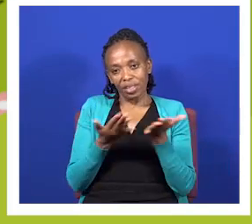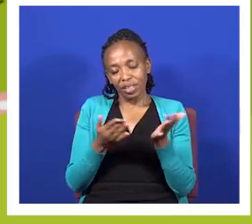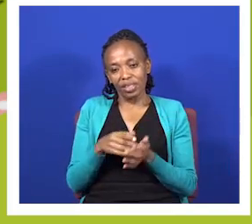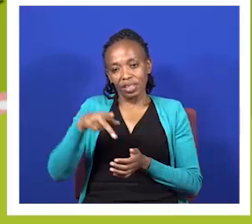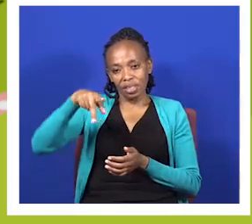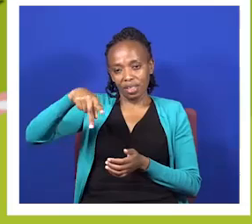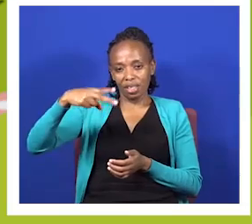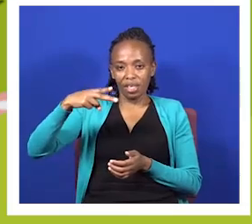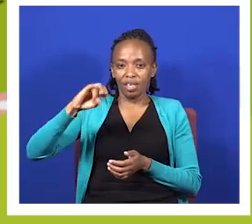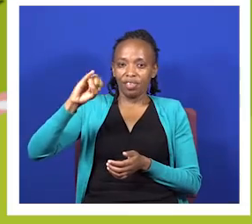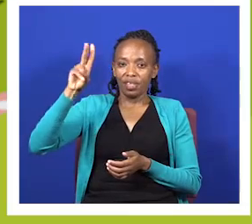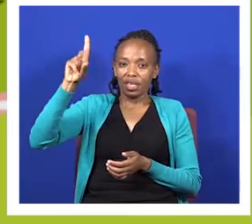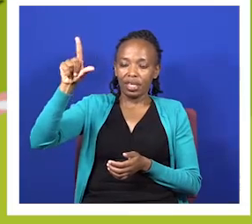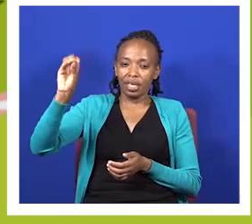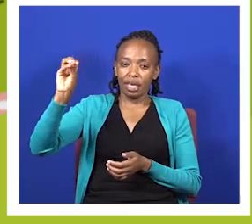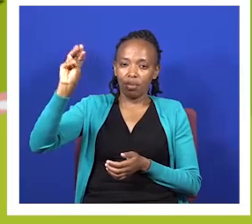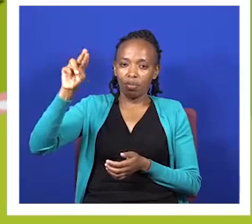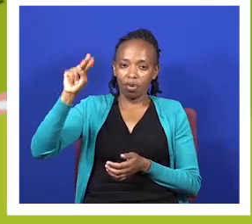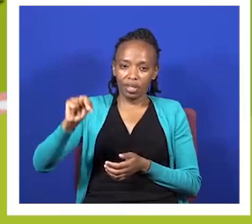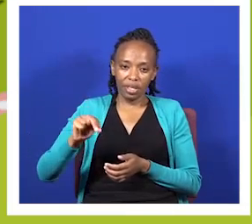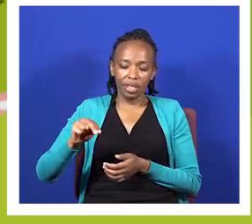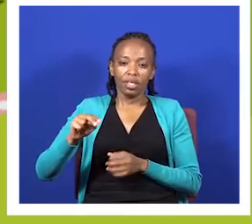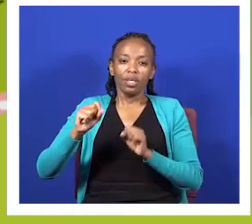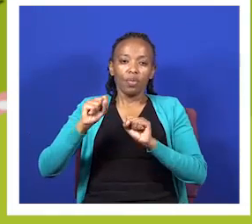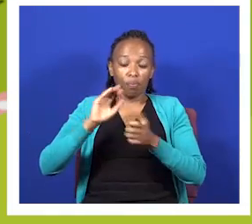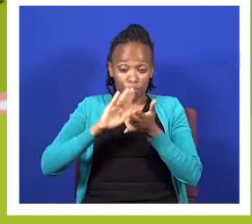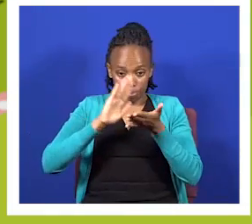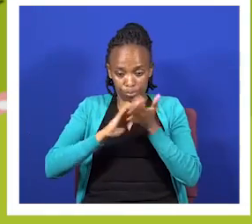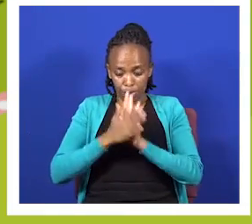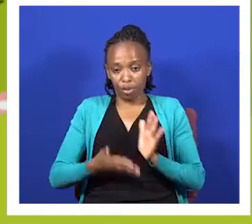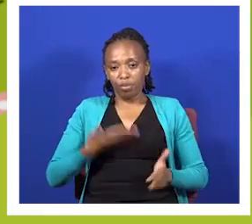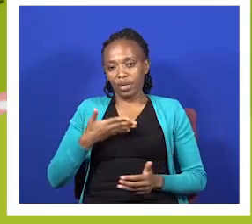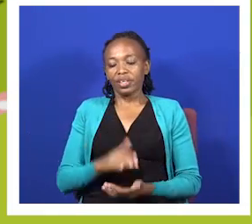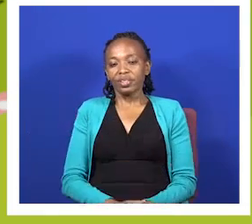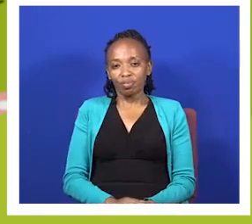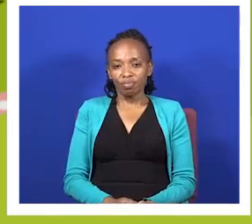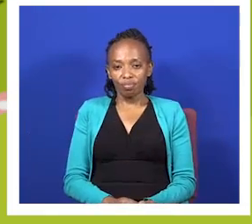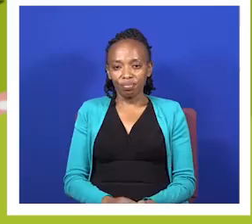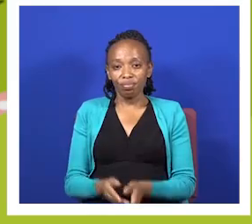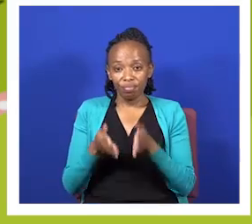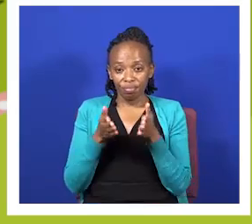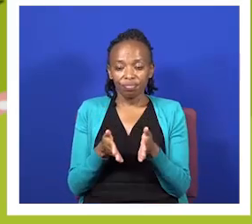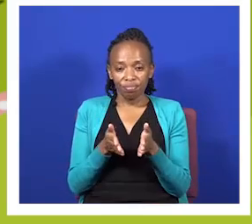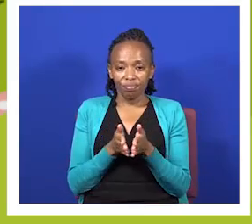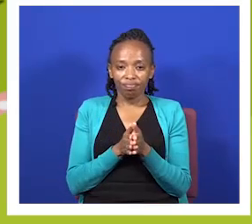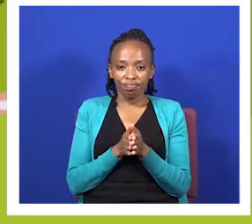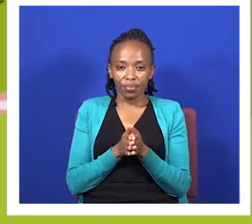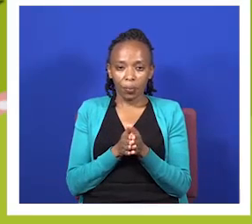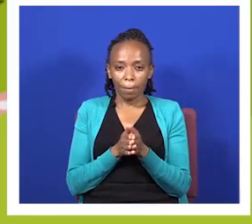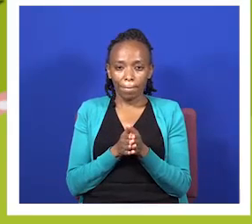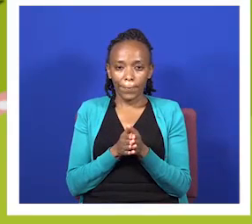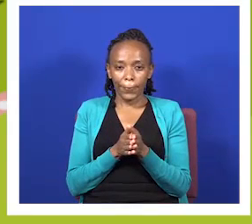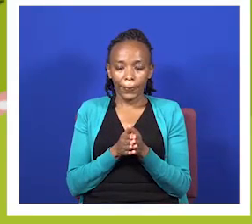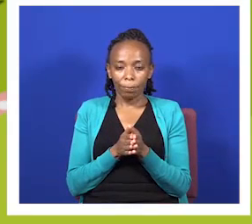that Philemon, his master, would be very angry. And so